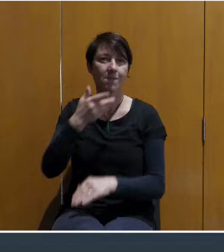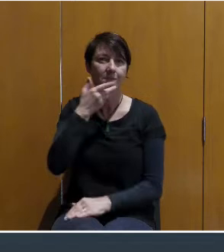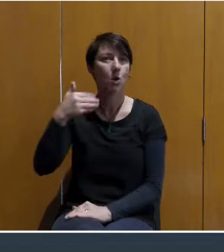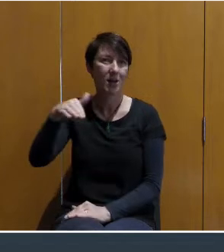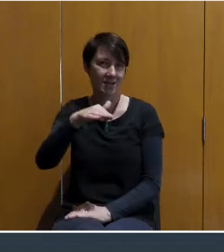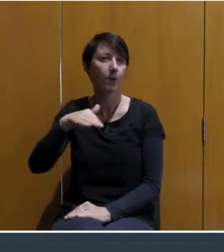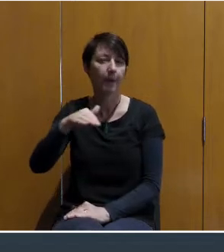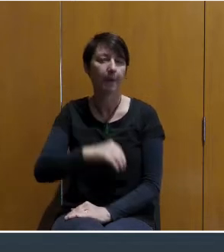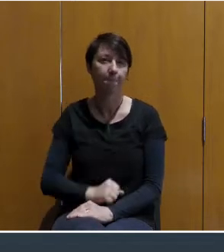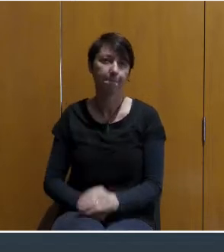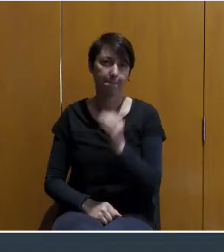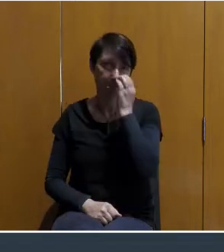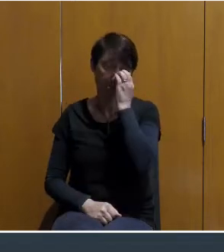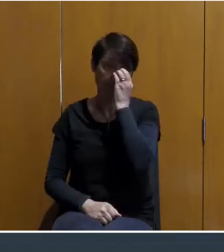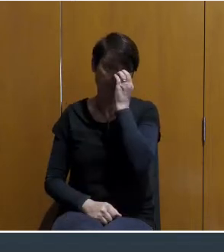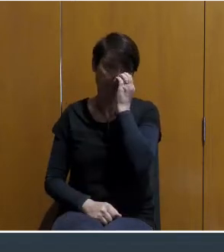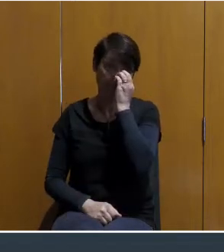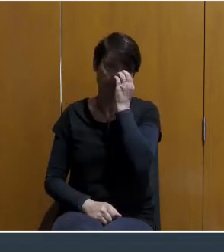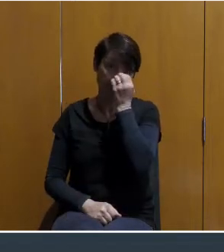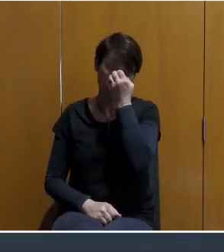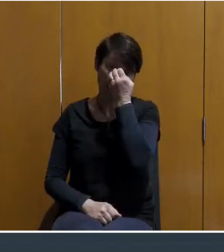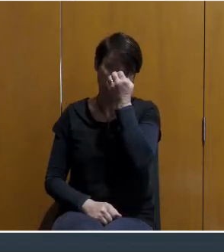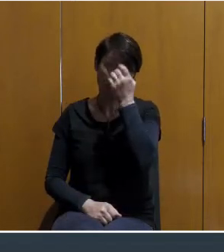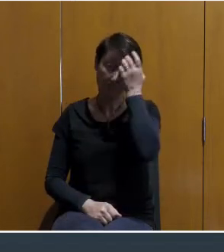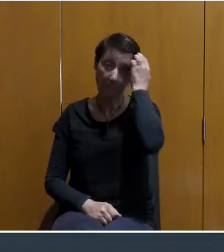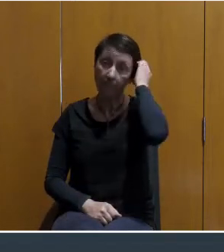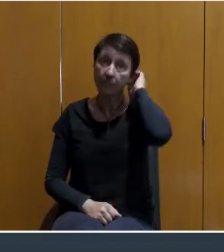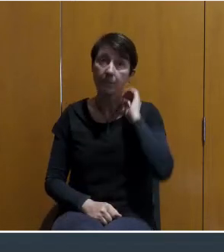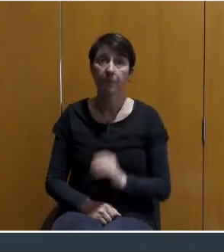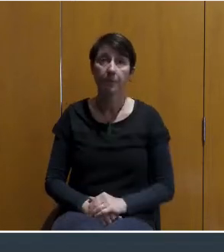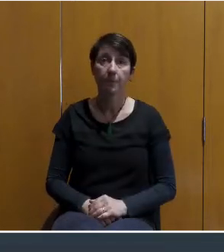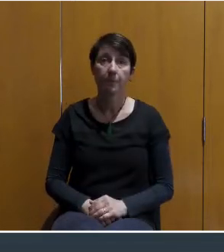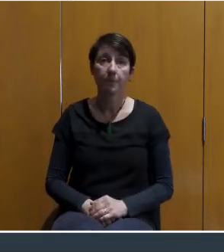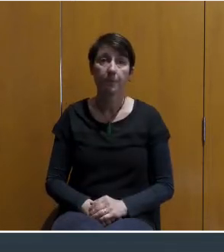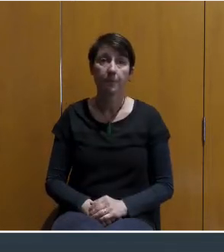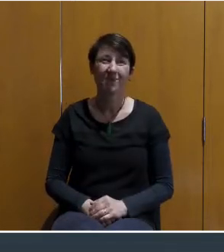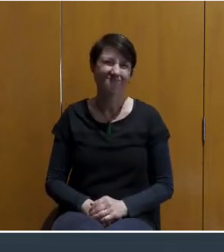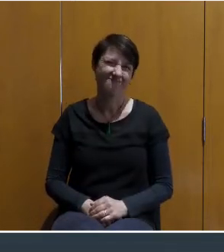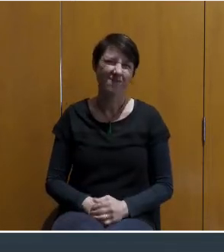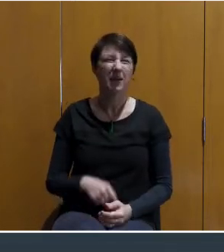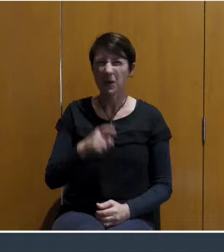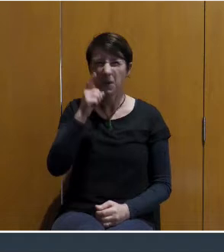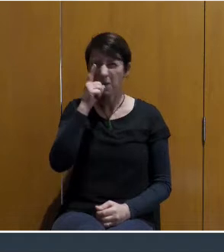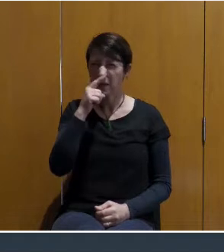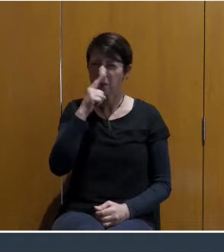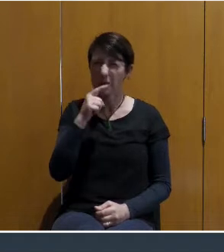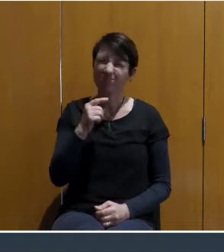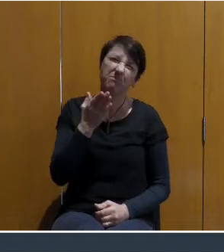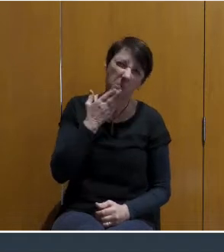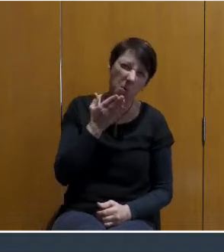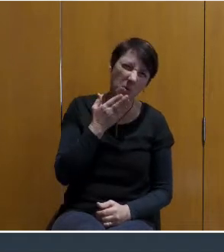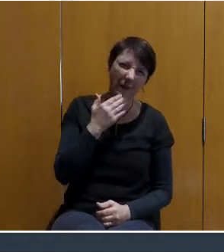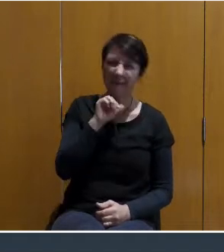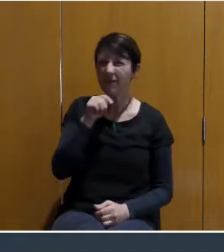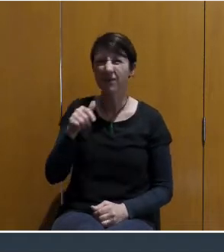think restricting no dogs there, well, where are they going to go? You know, it's not that exciting walking down the street. It's nice to go somewhere.